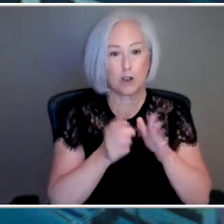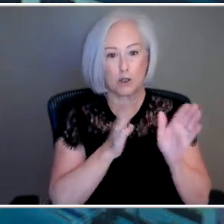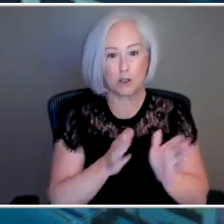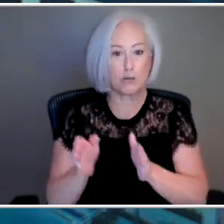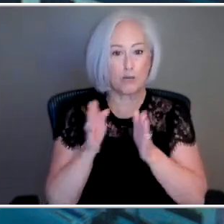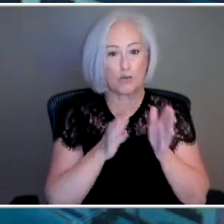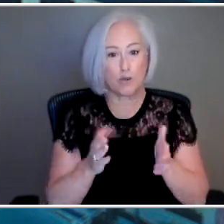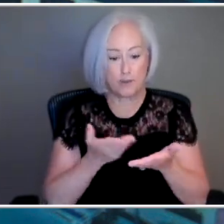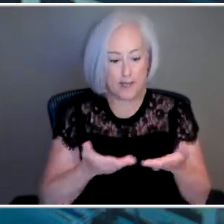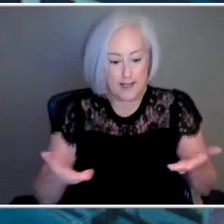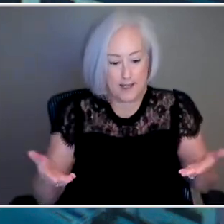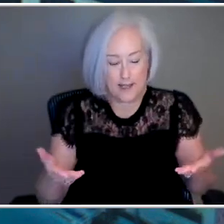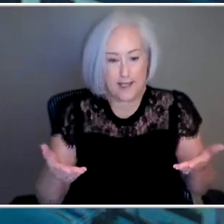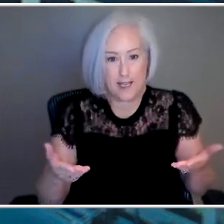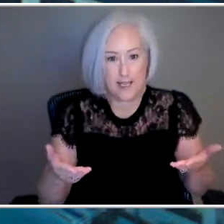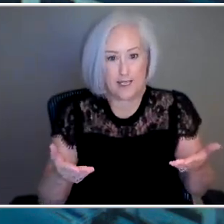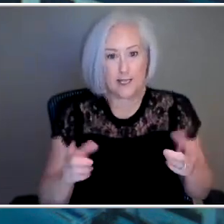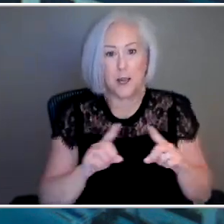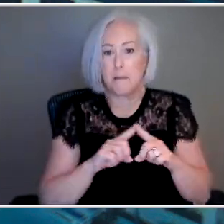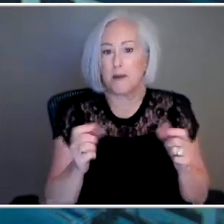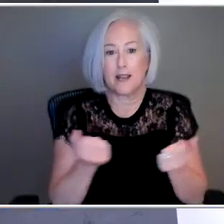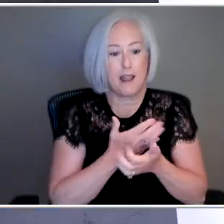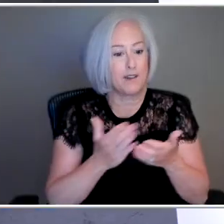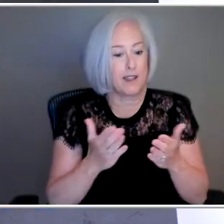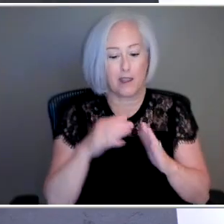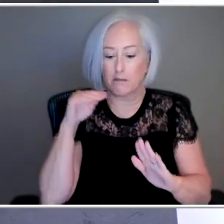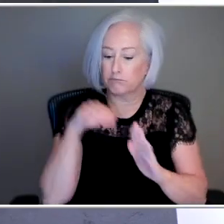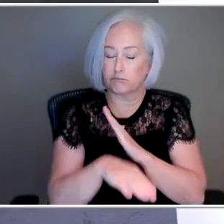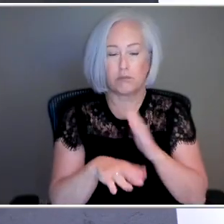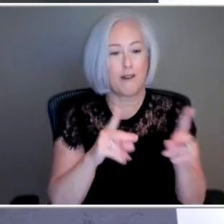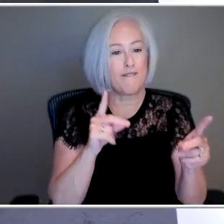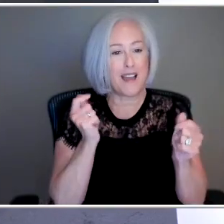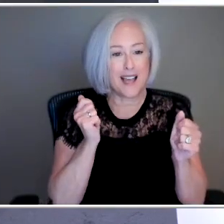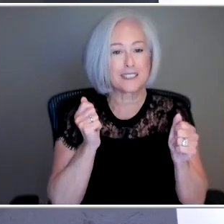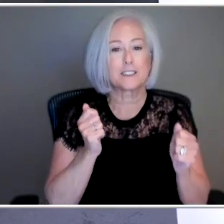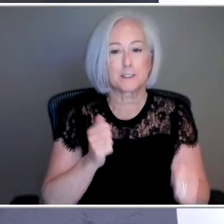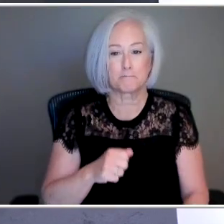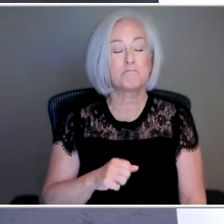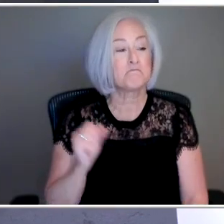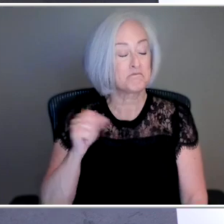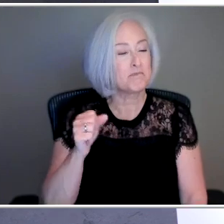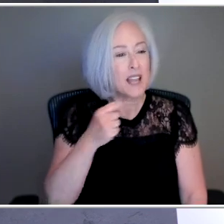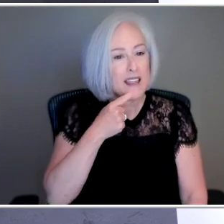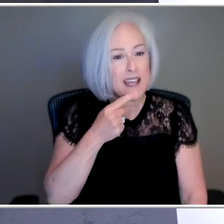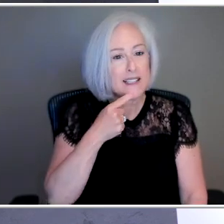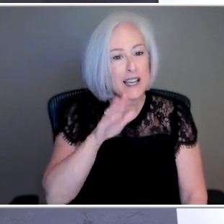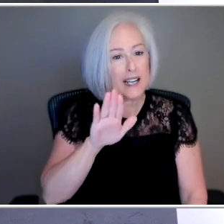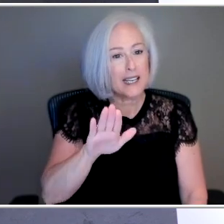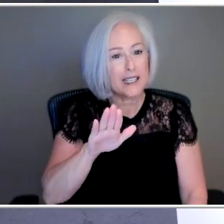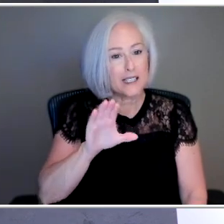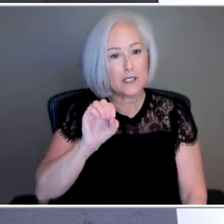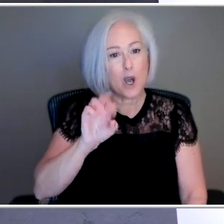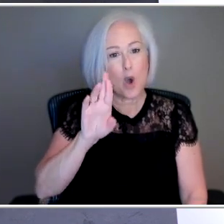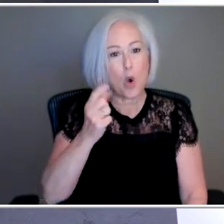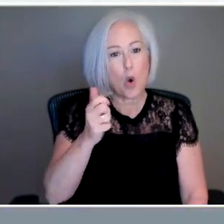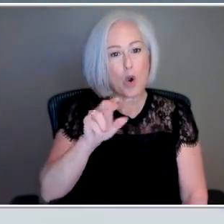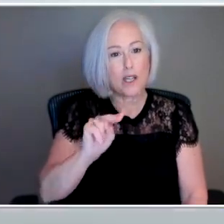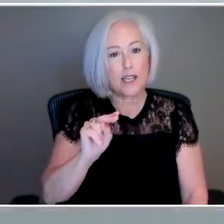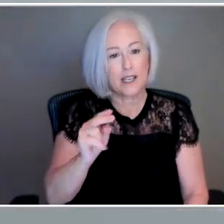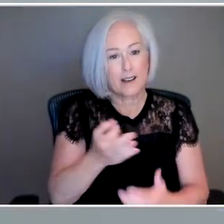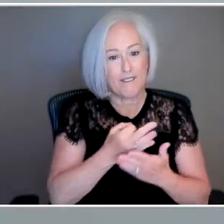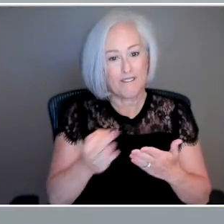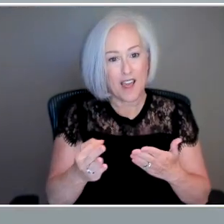were going really down south. They were saying that Adrian's organs were starting to fail. They had to intubate him. He was